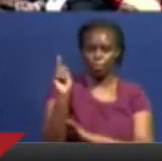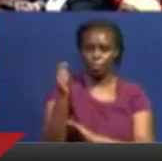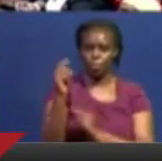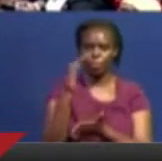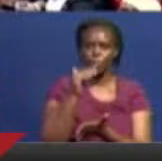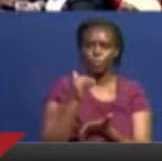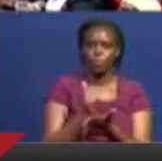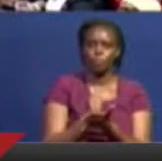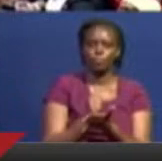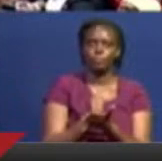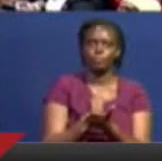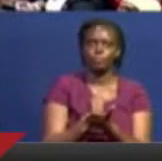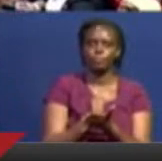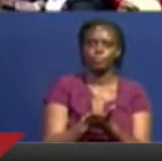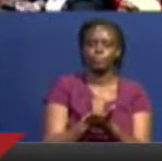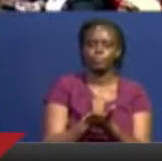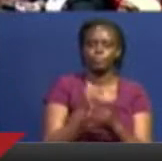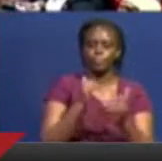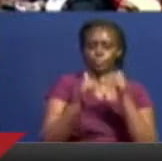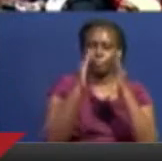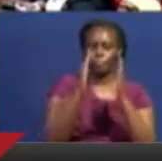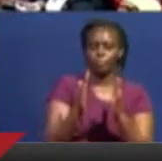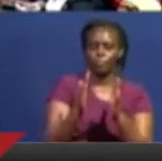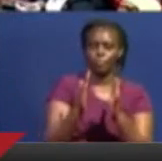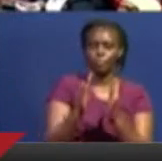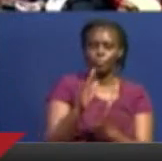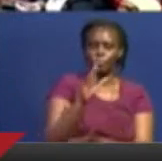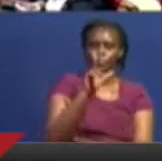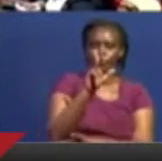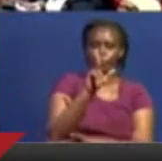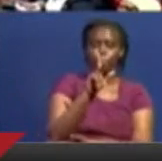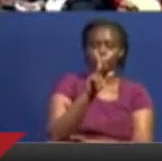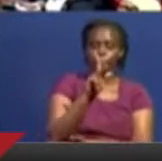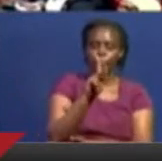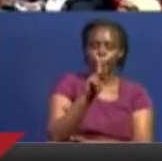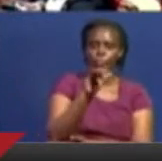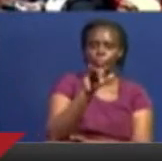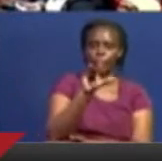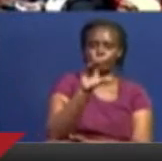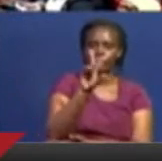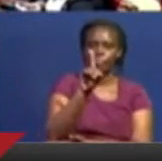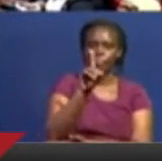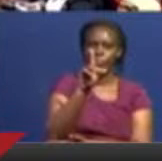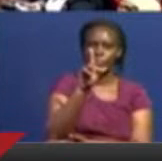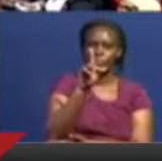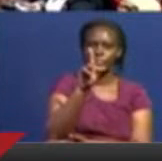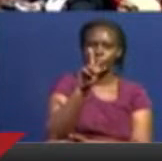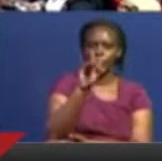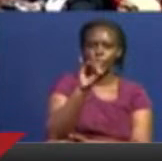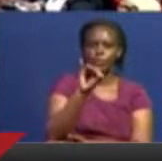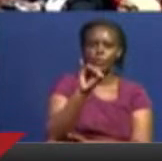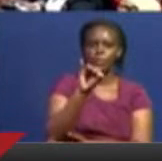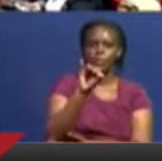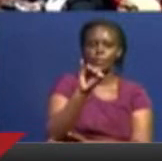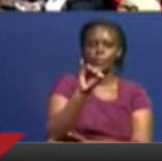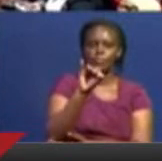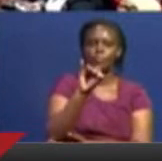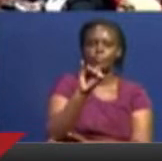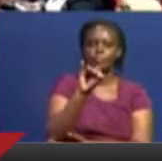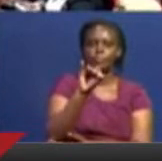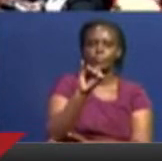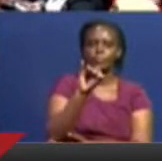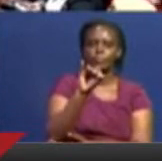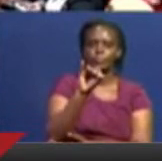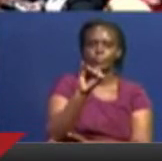office. The professor was nominated today by the President to fill up